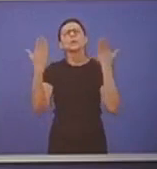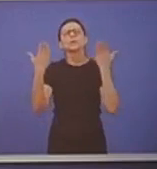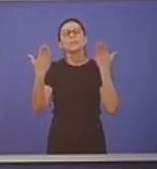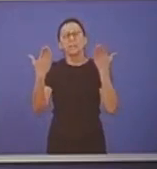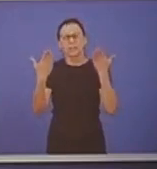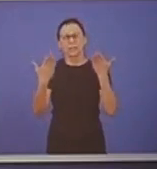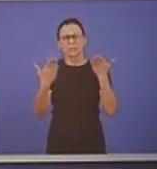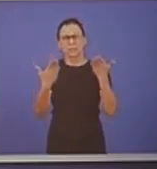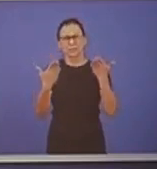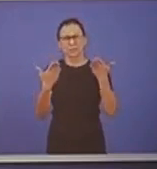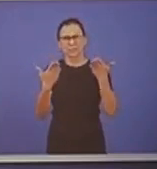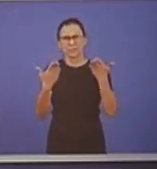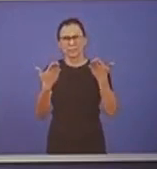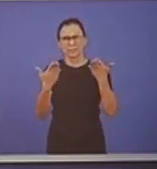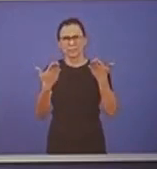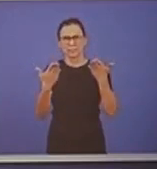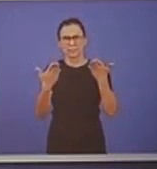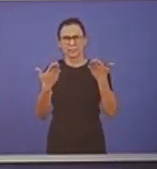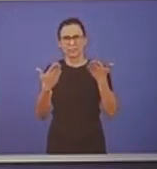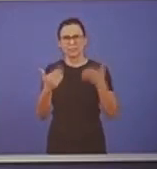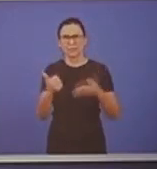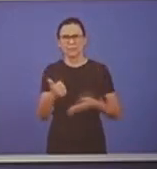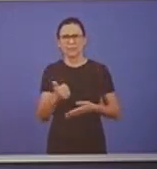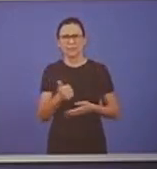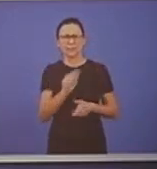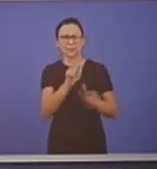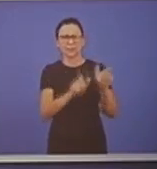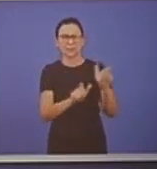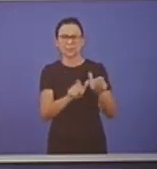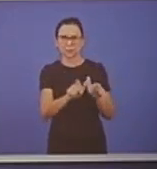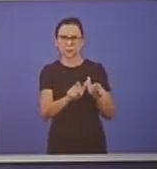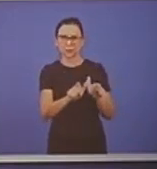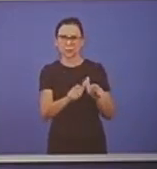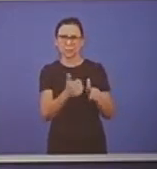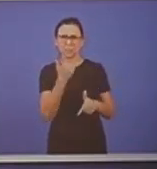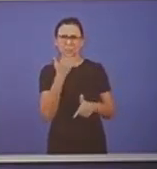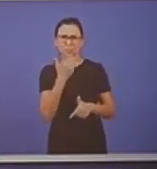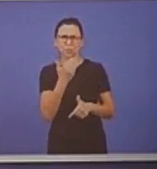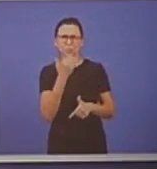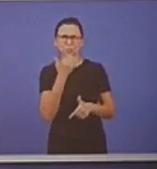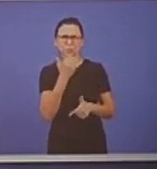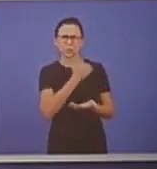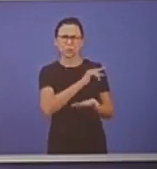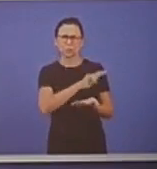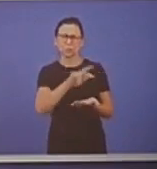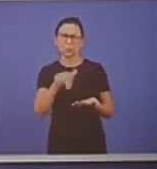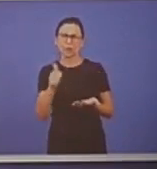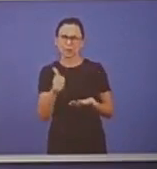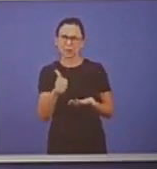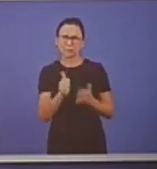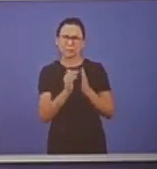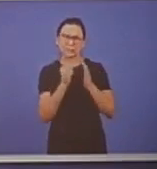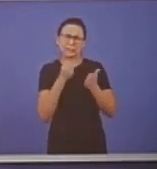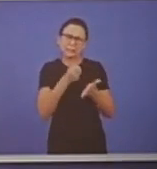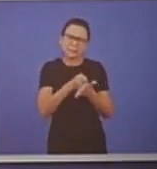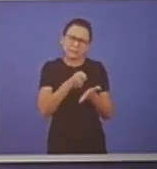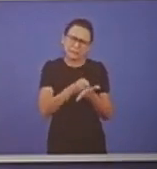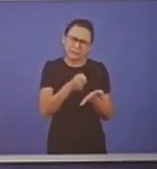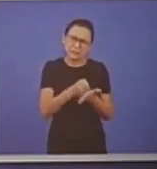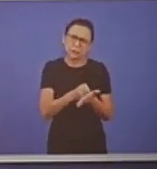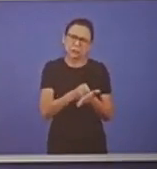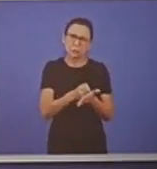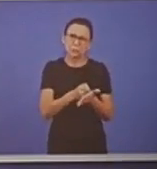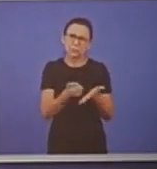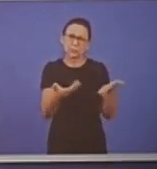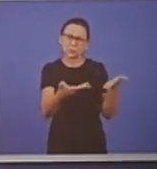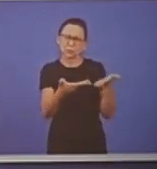What was the appealing made by the head of the household that invited for the